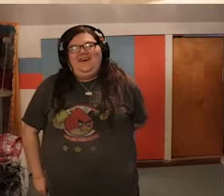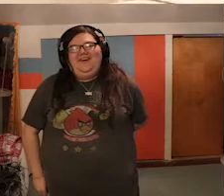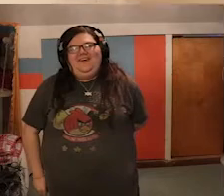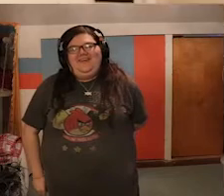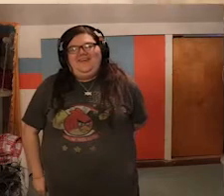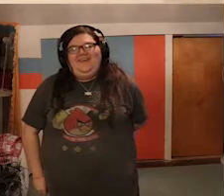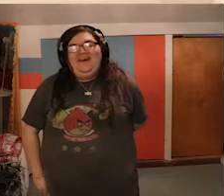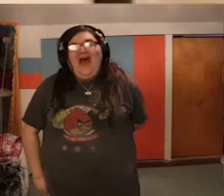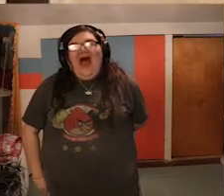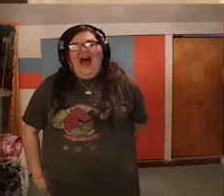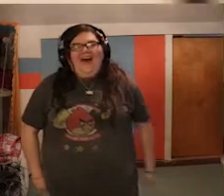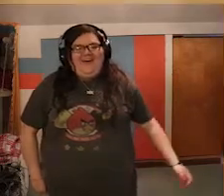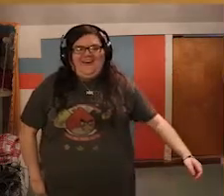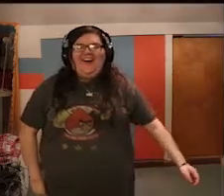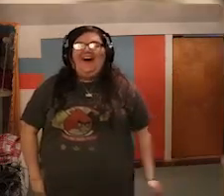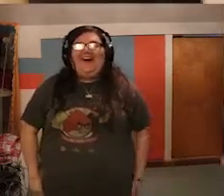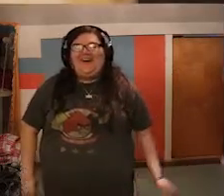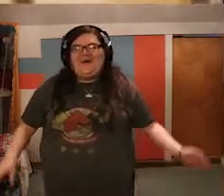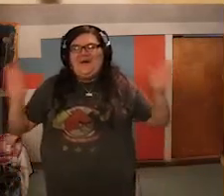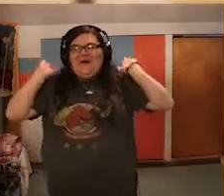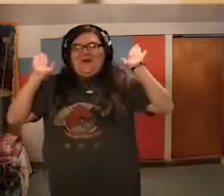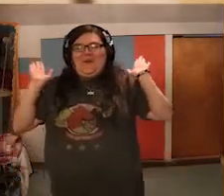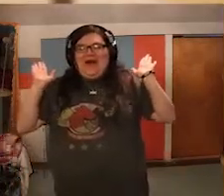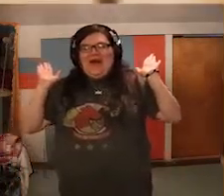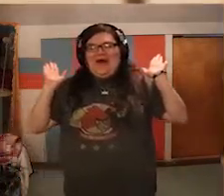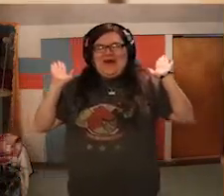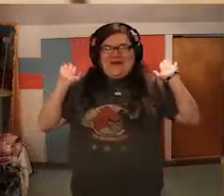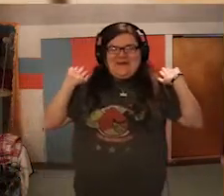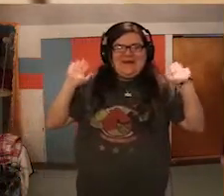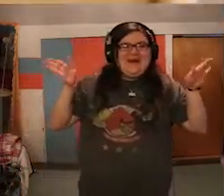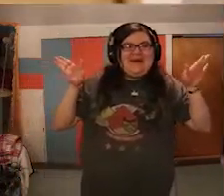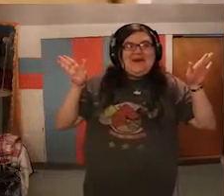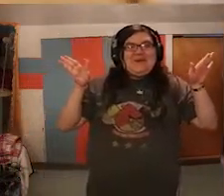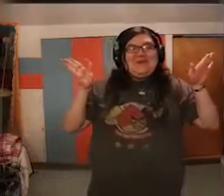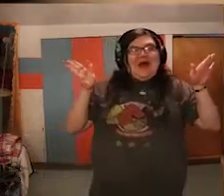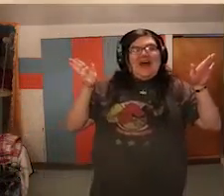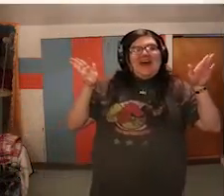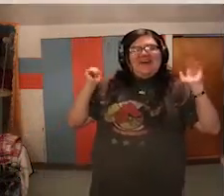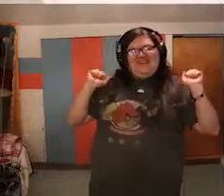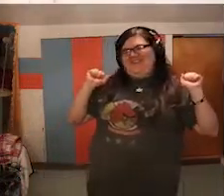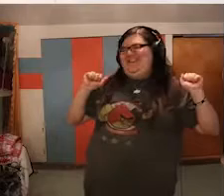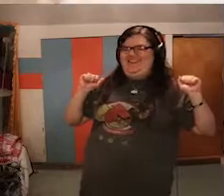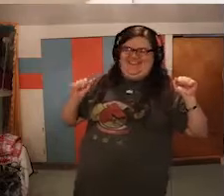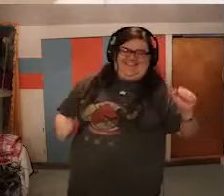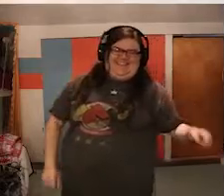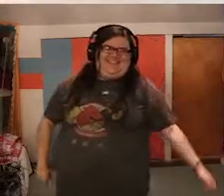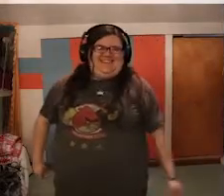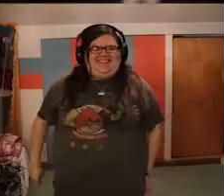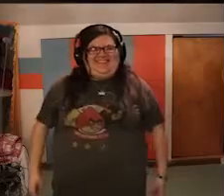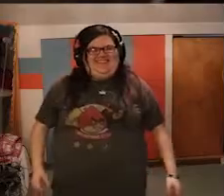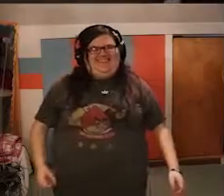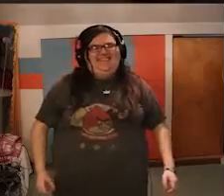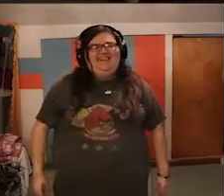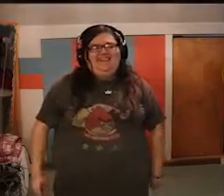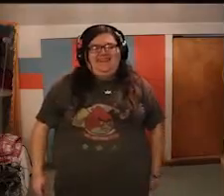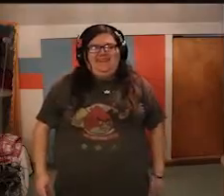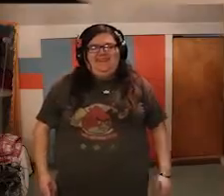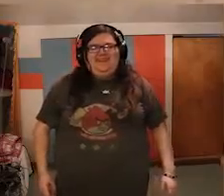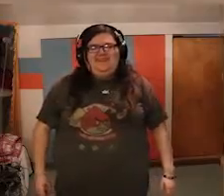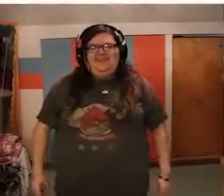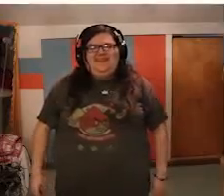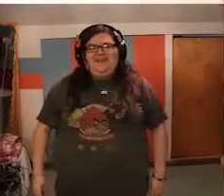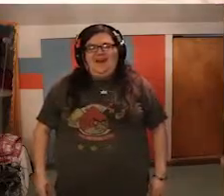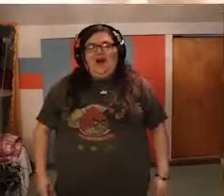quite a mess in there with my makeup. So. Oh, okay, I was gonna say a mess in there. Well, I ain't gonna do that. Well, okay. This is my